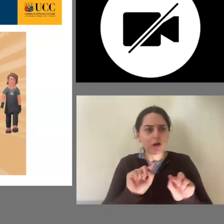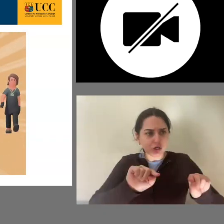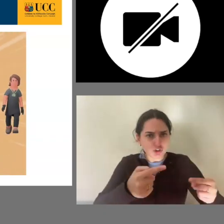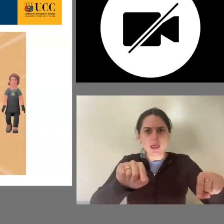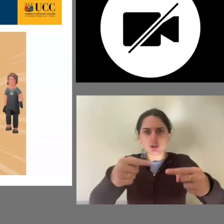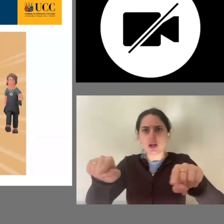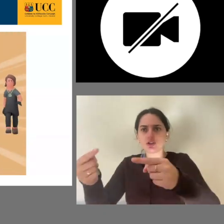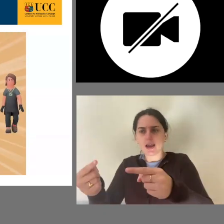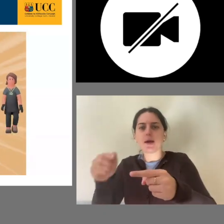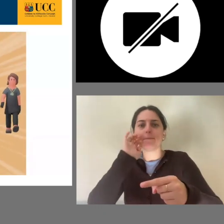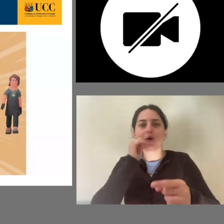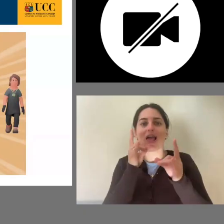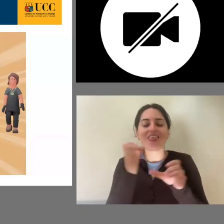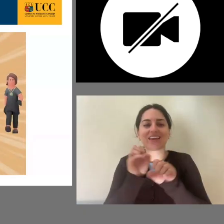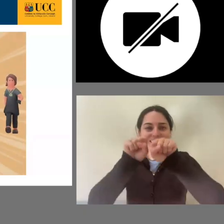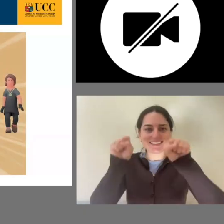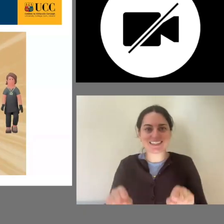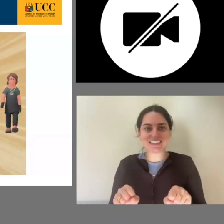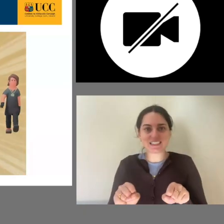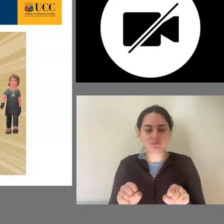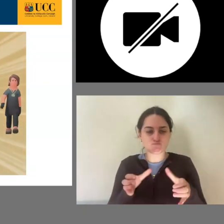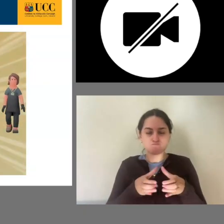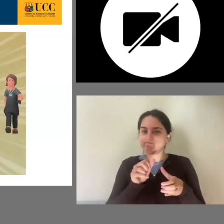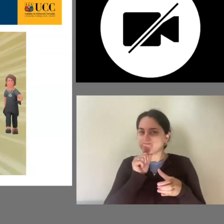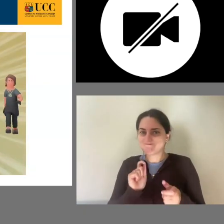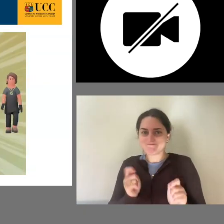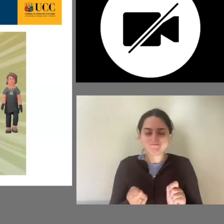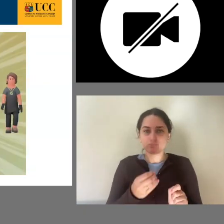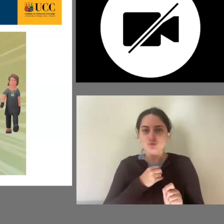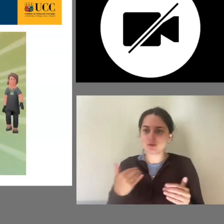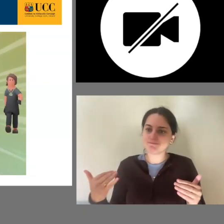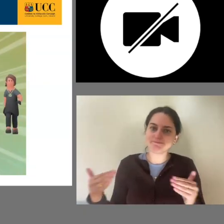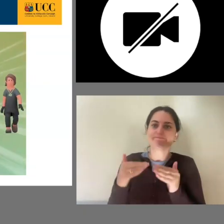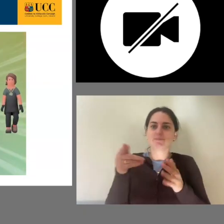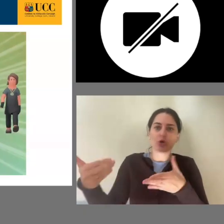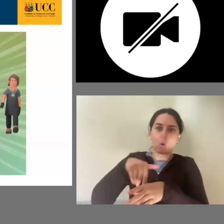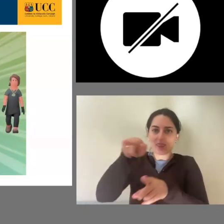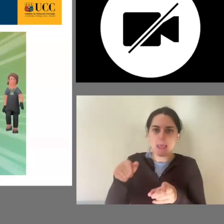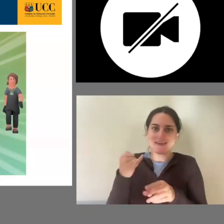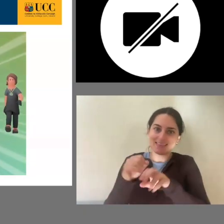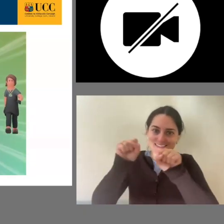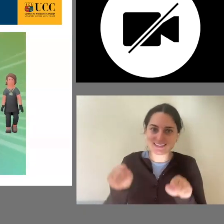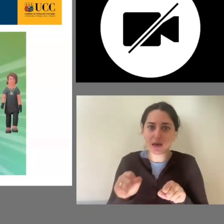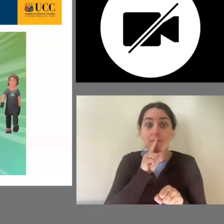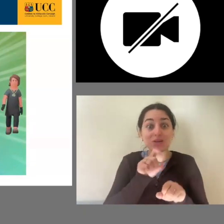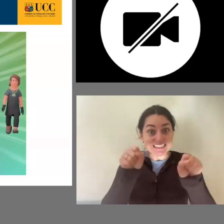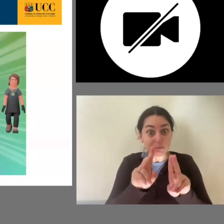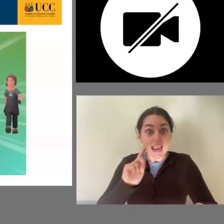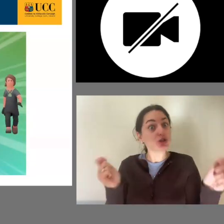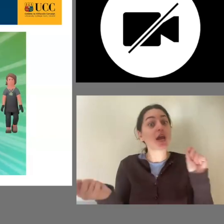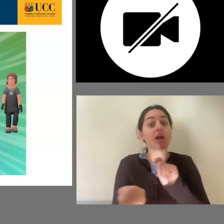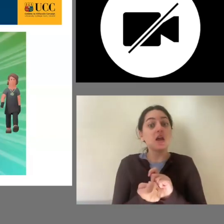challenges because healthcare systems have not yet adapted to include them. but systems can change.